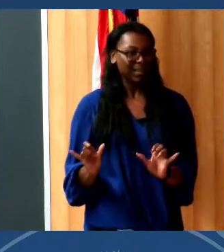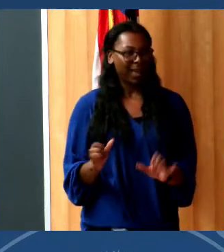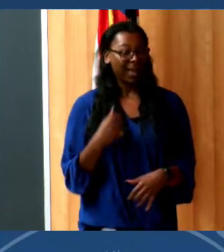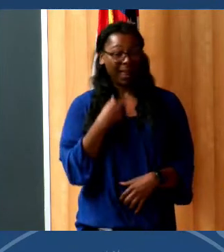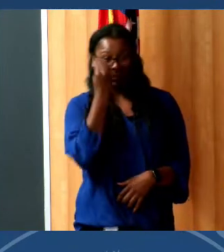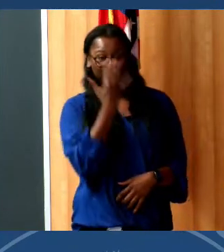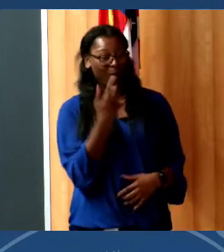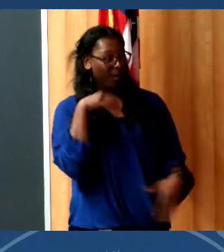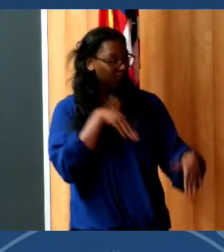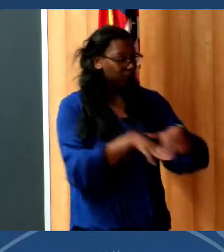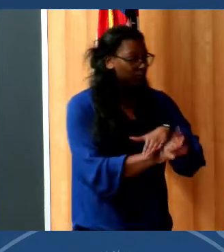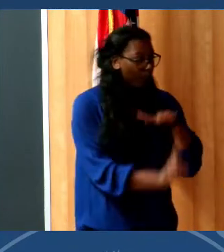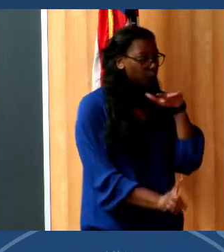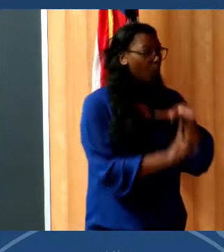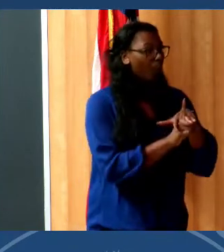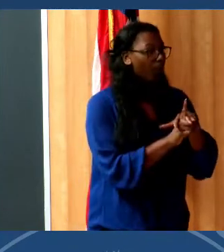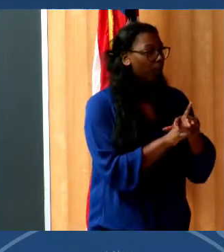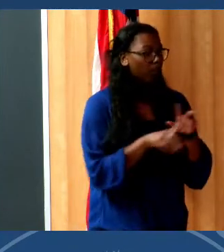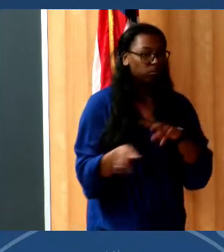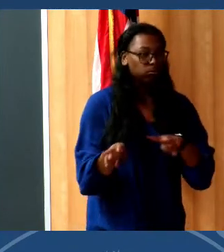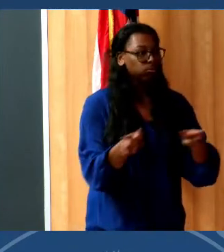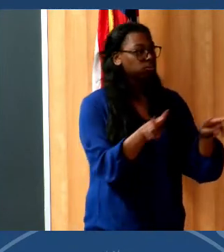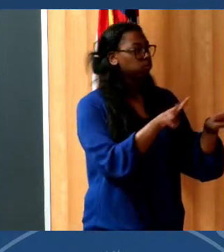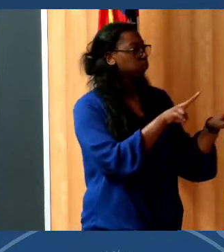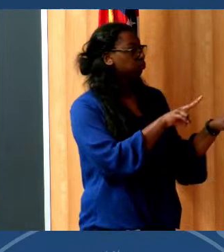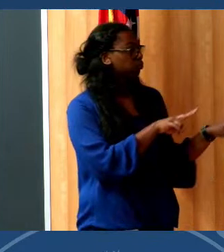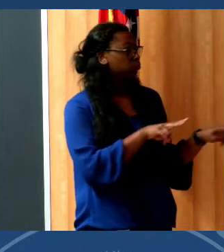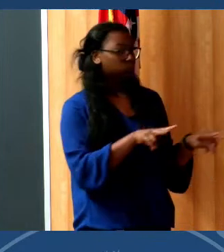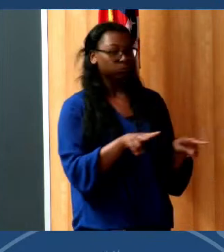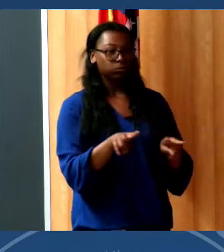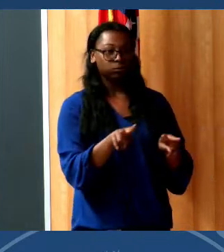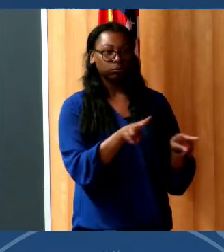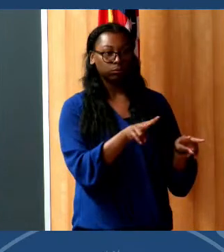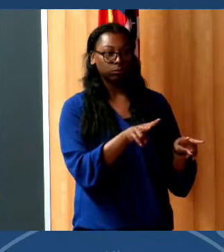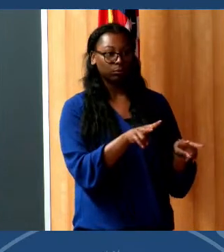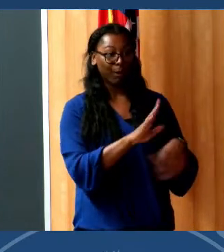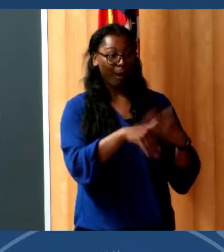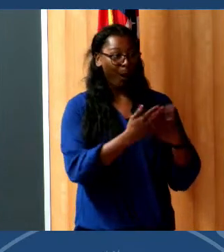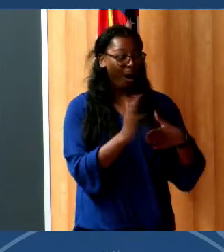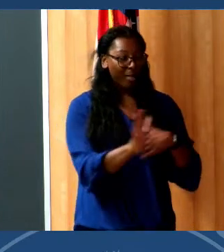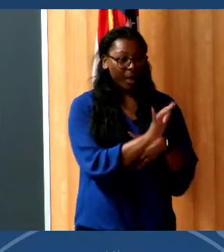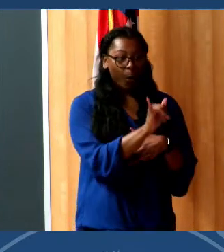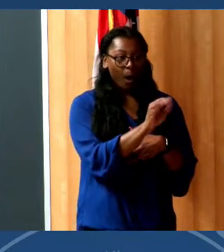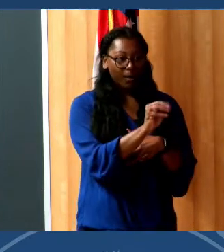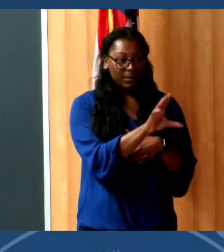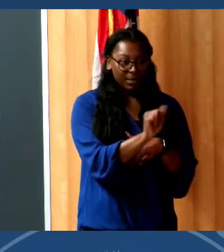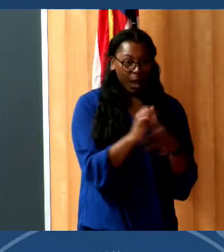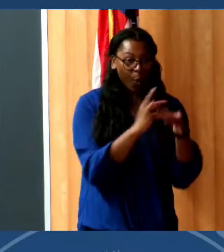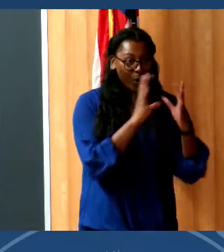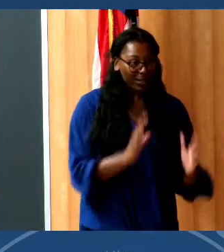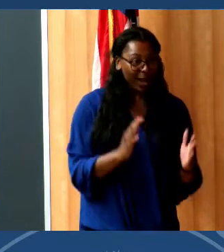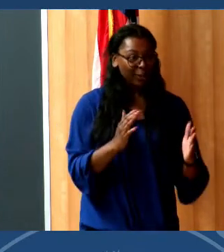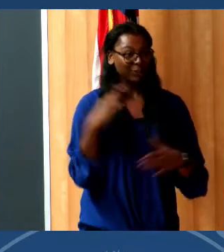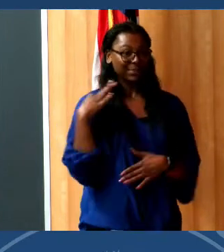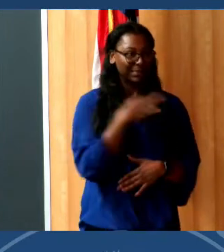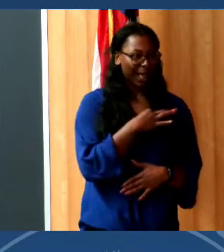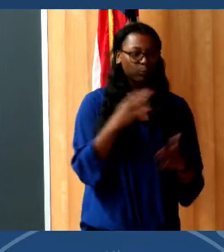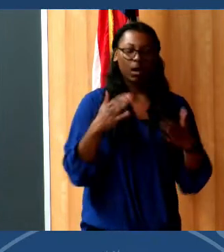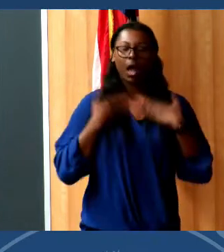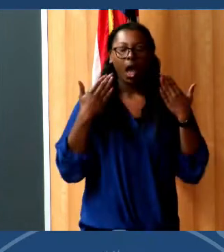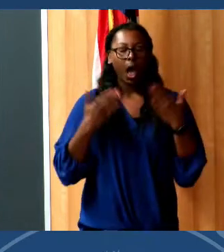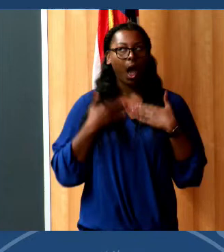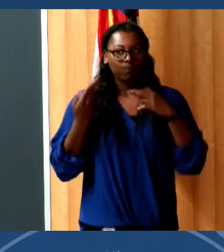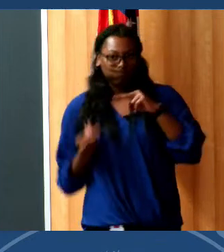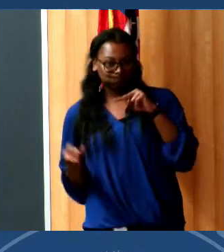went to visit them, all of those YMCA organizers and employees were happy to be paid the